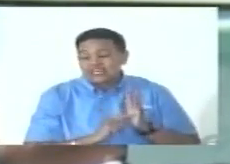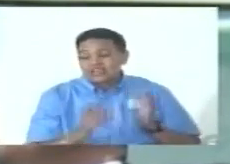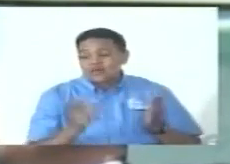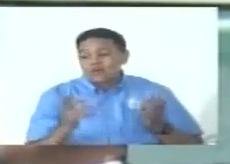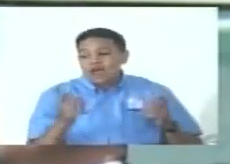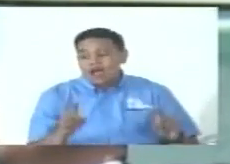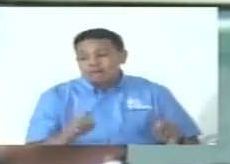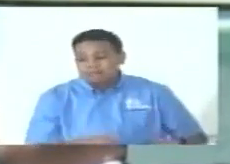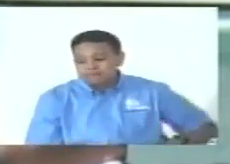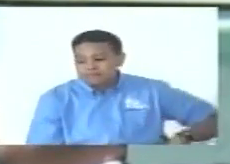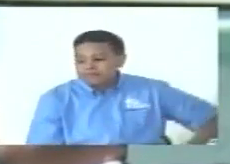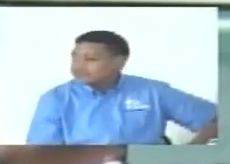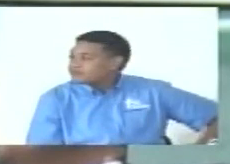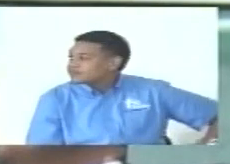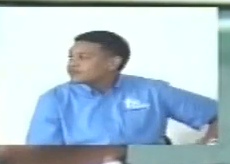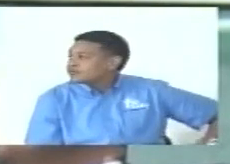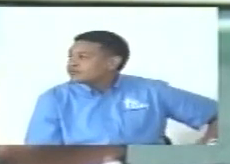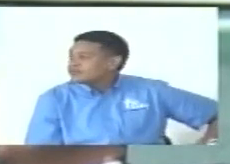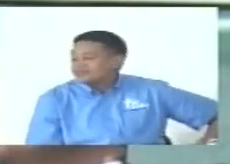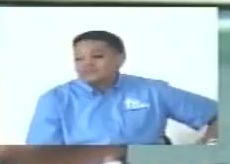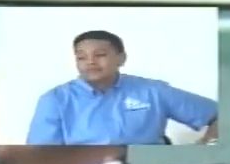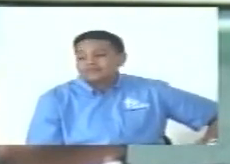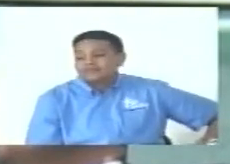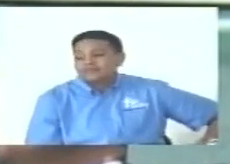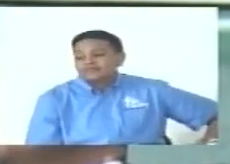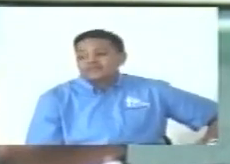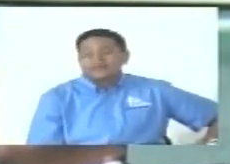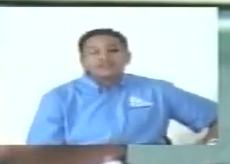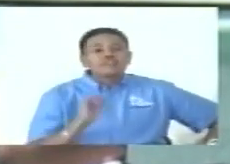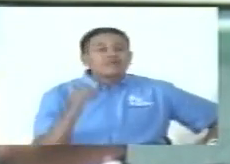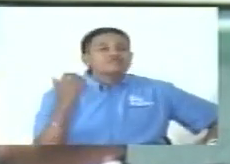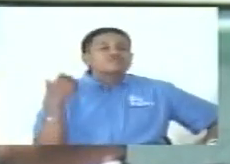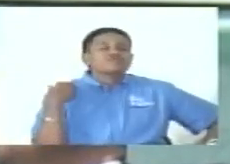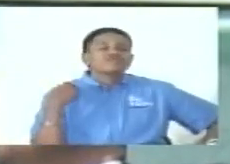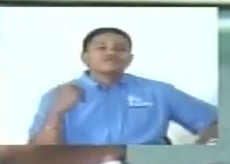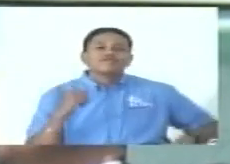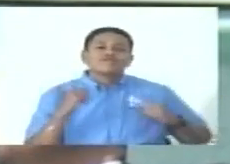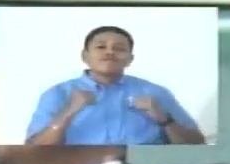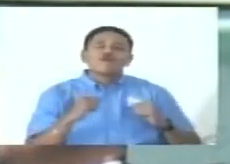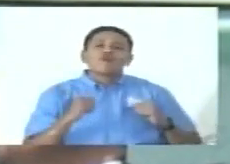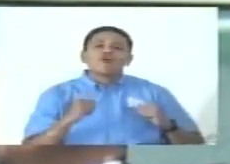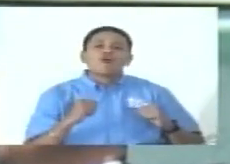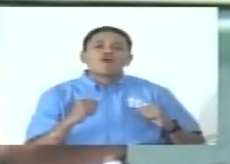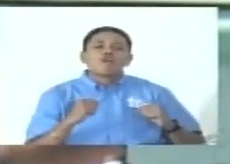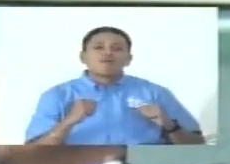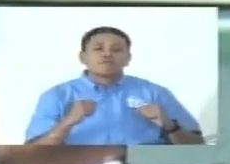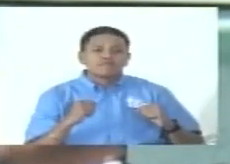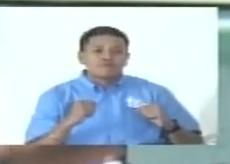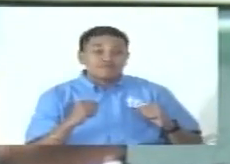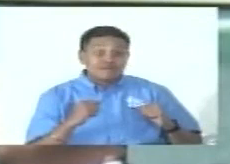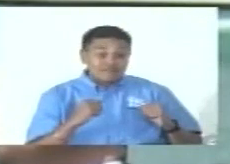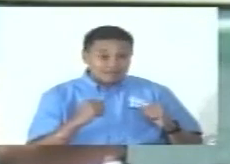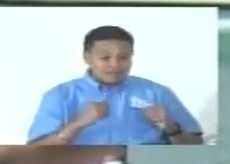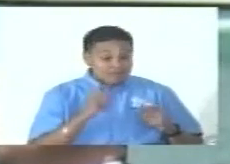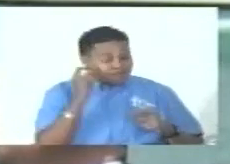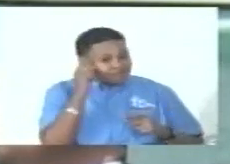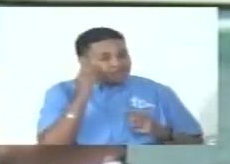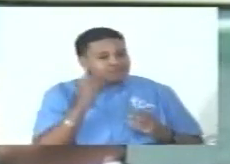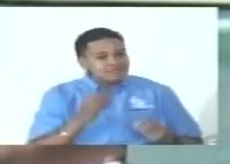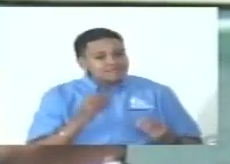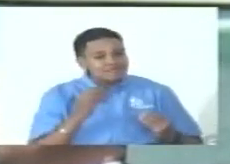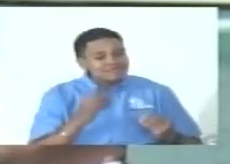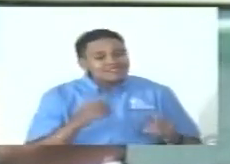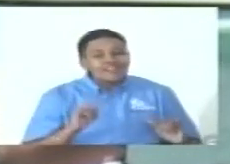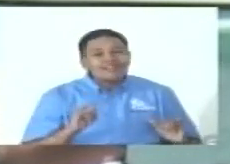happened. She was that firm hand in a velvet glove. Gentle enough